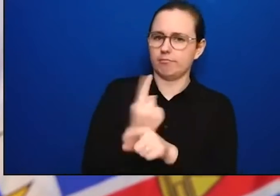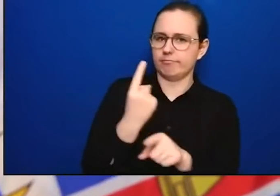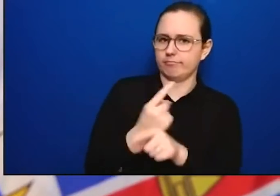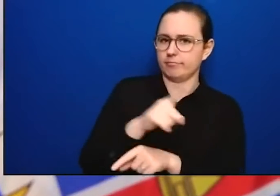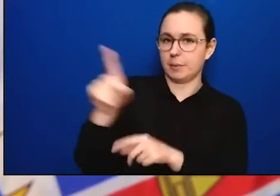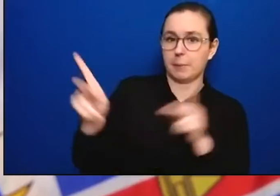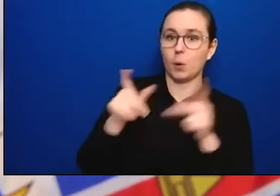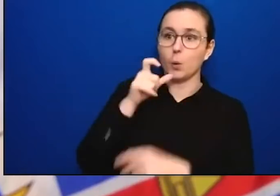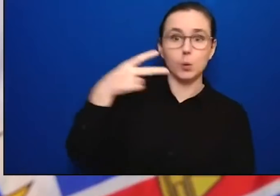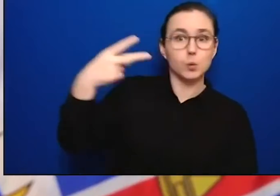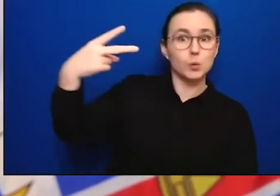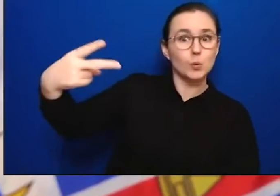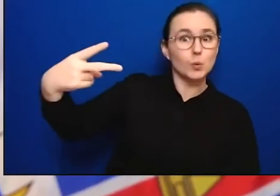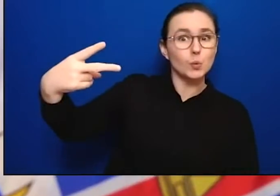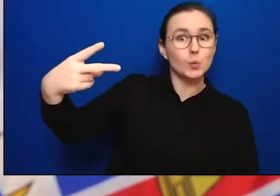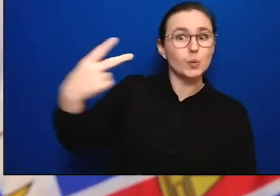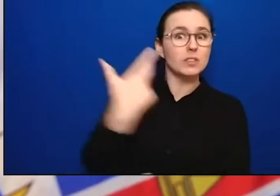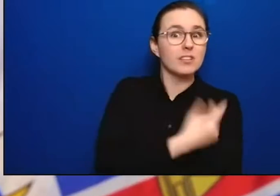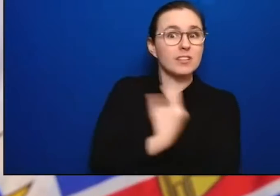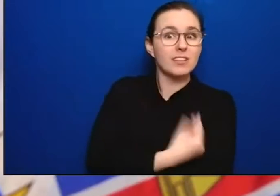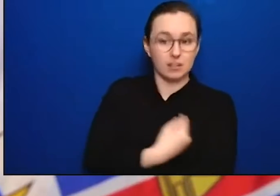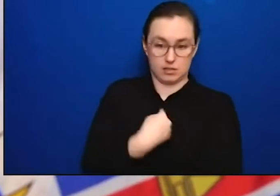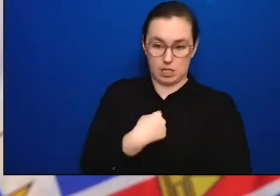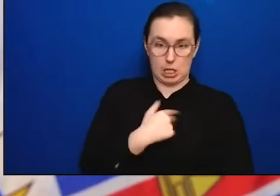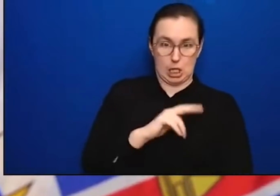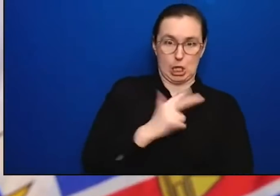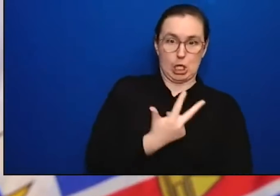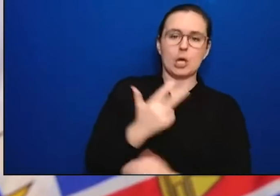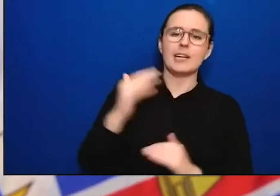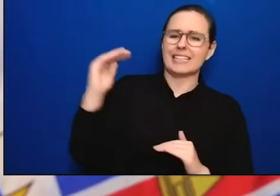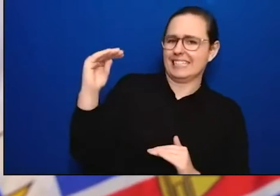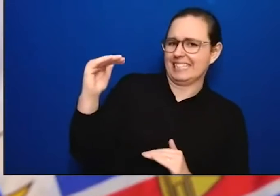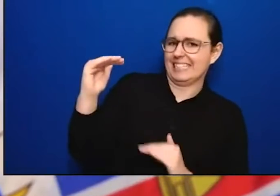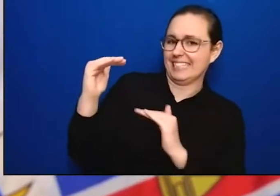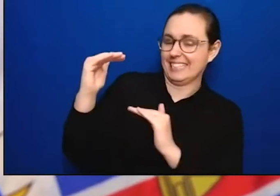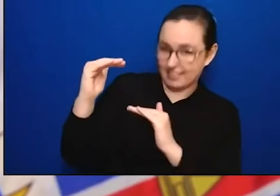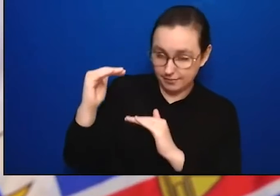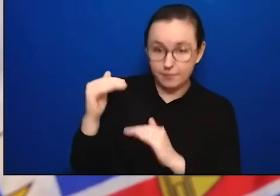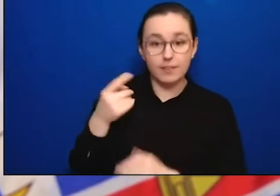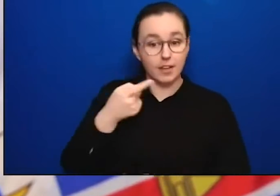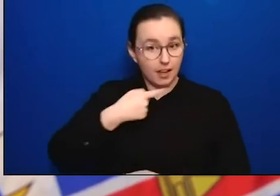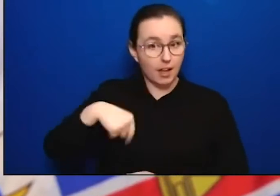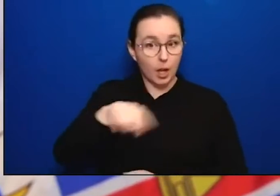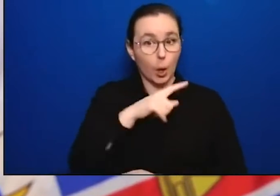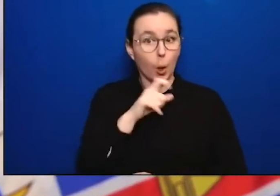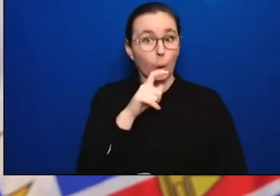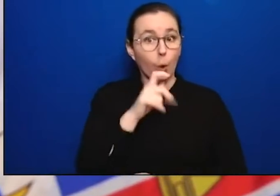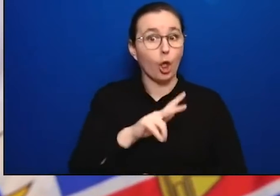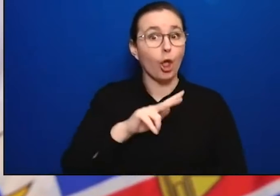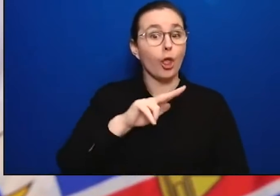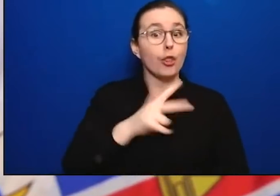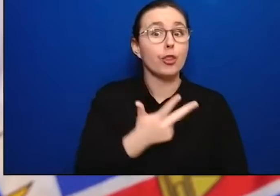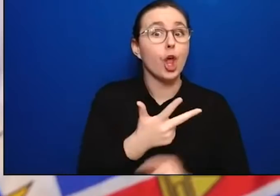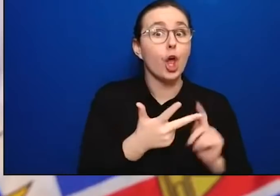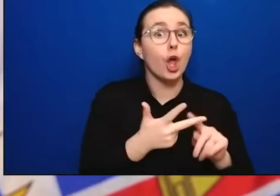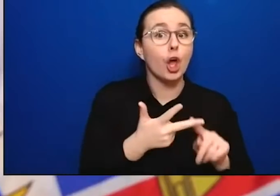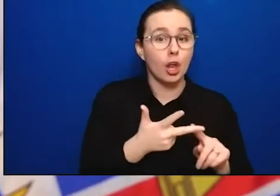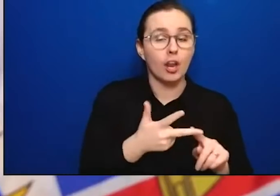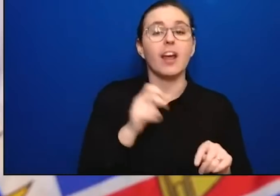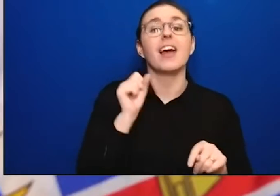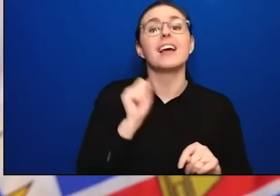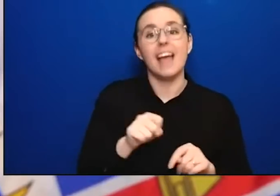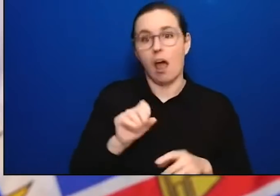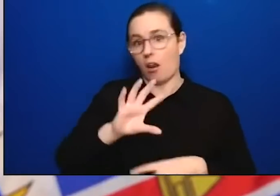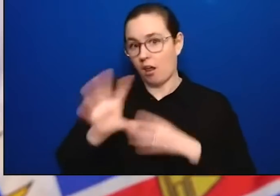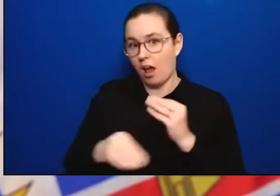2 doses, and we did announce when we announced our booster program that they would be eligible for boosters at 6 months as well. And